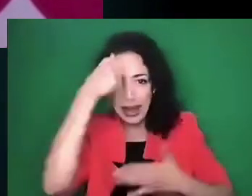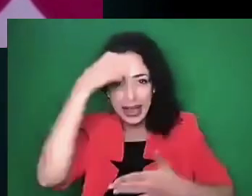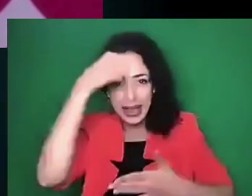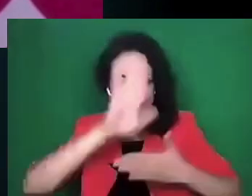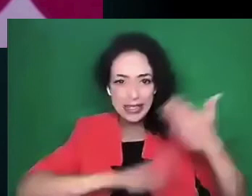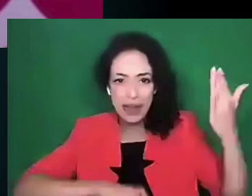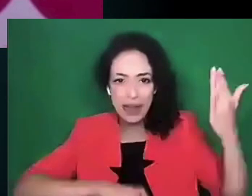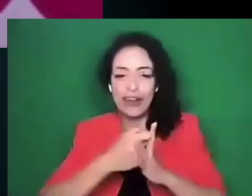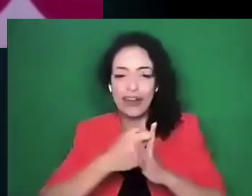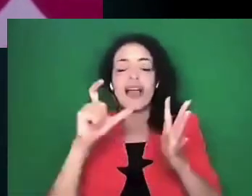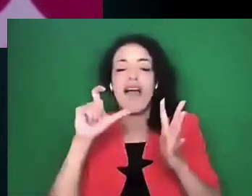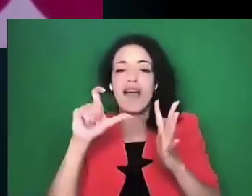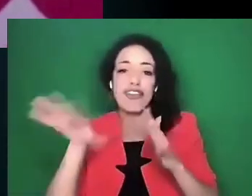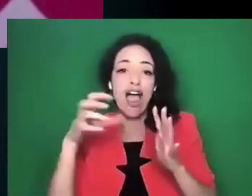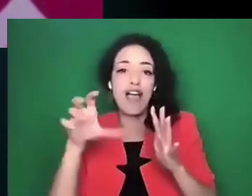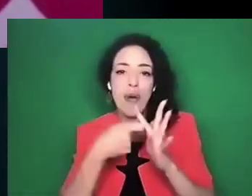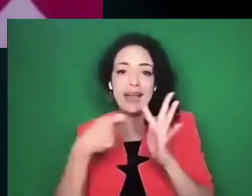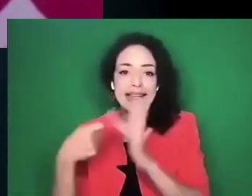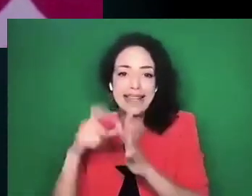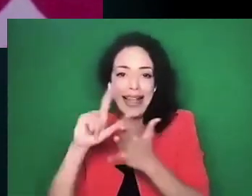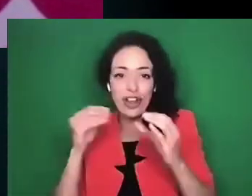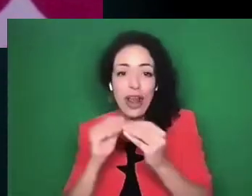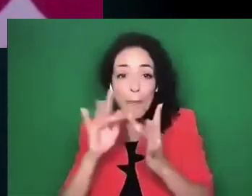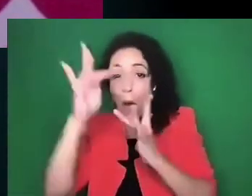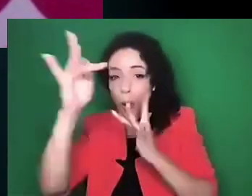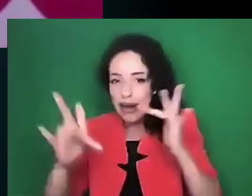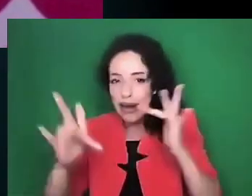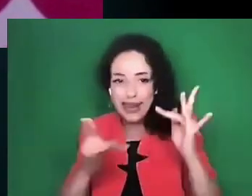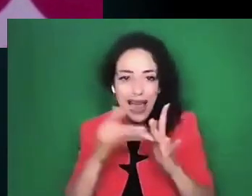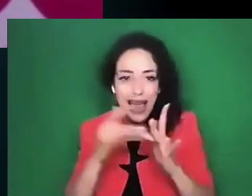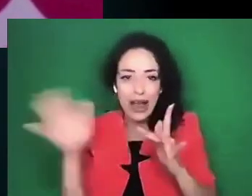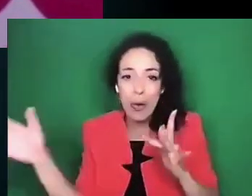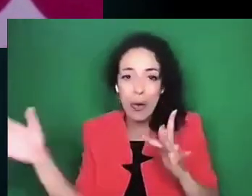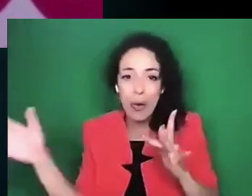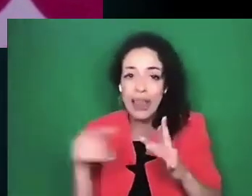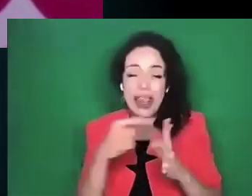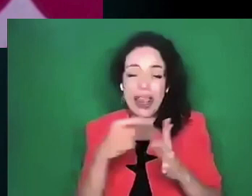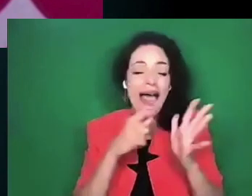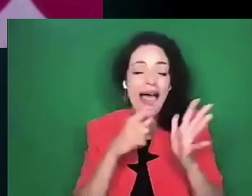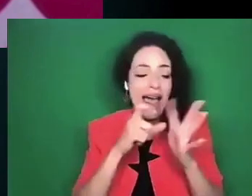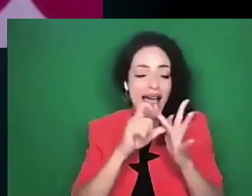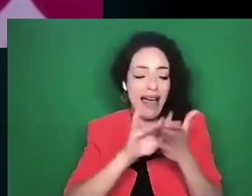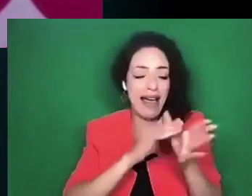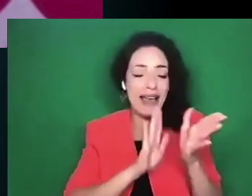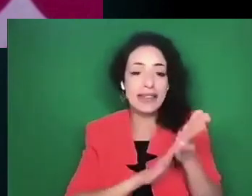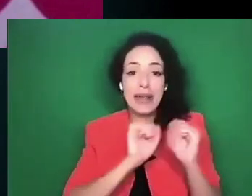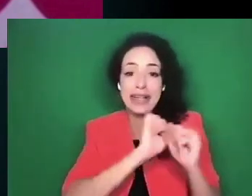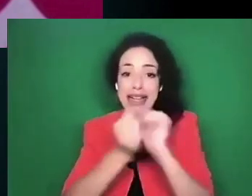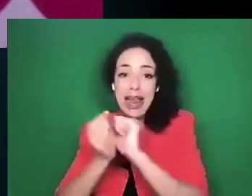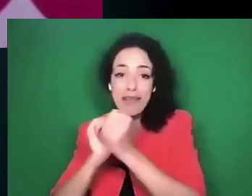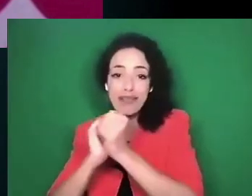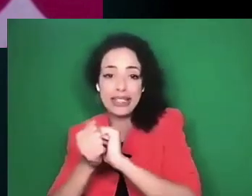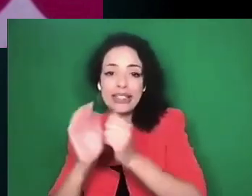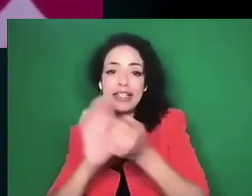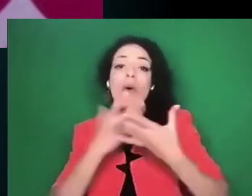Hafez and all his collaborators of the Haraka platform. Atam works very collaboratively and collectively